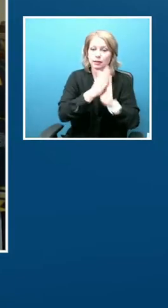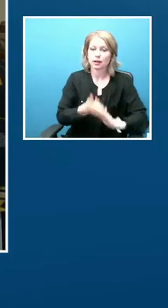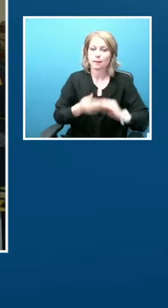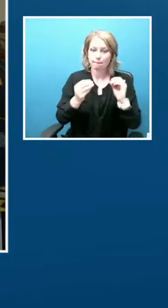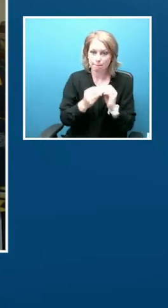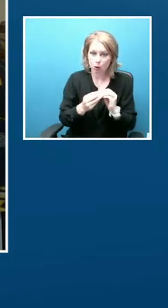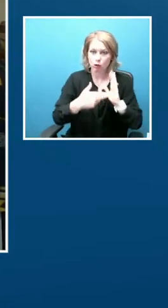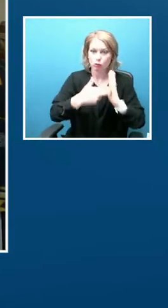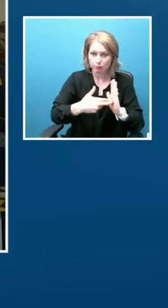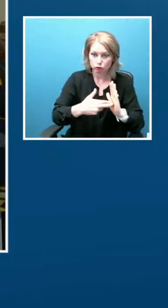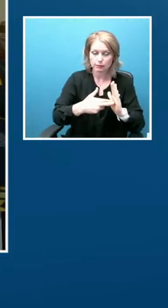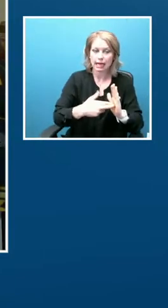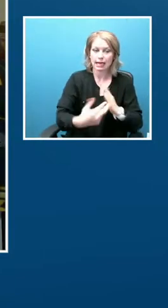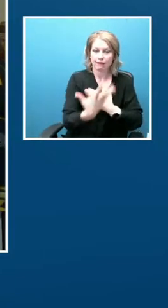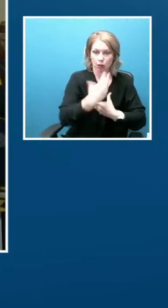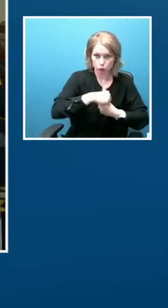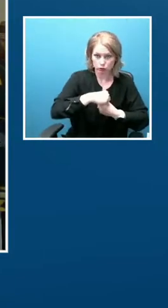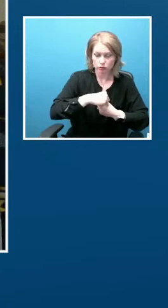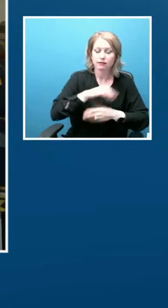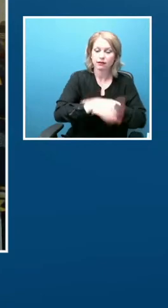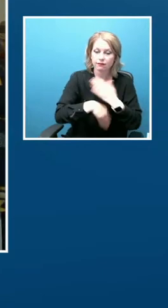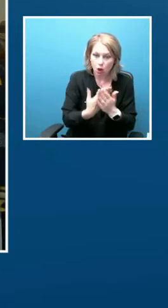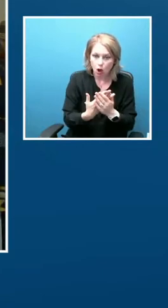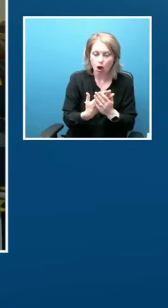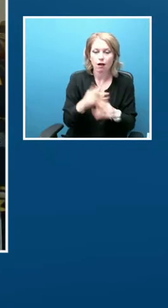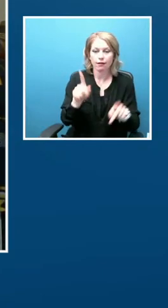and inclusive of all West Virginians.